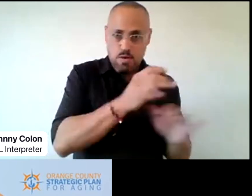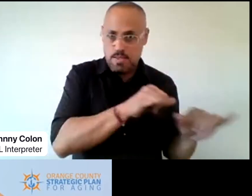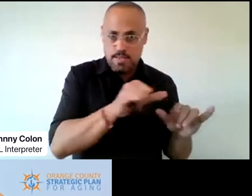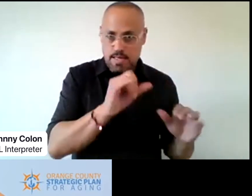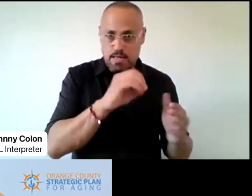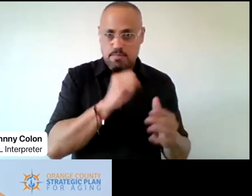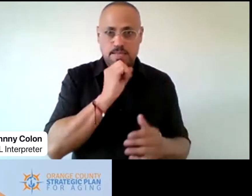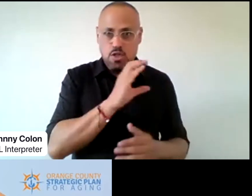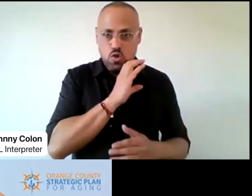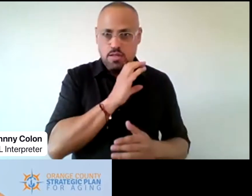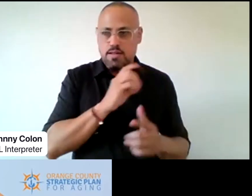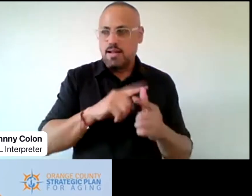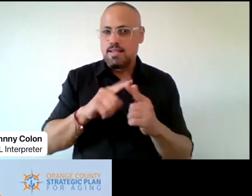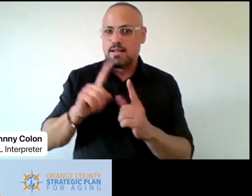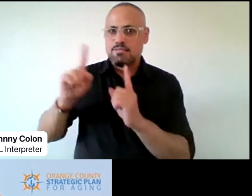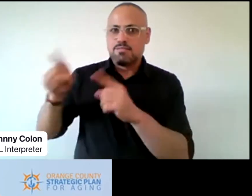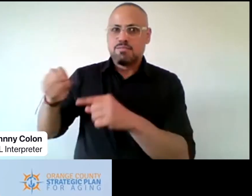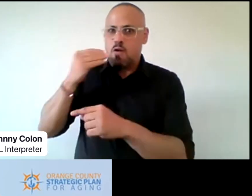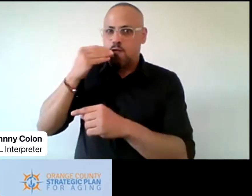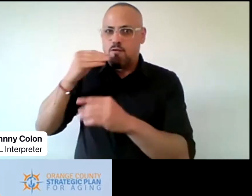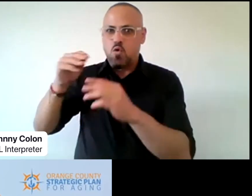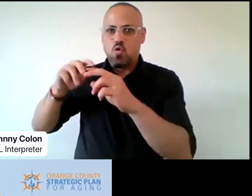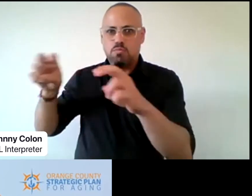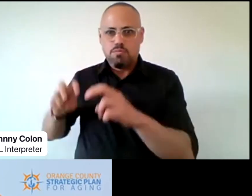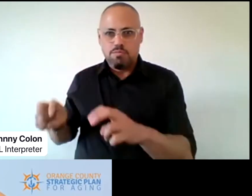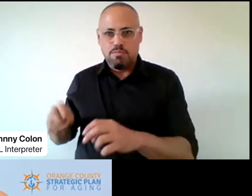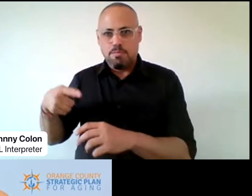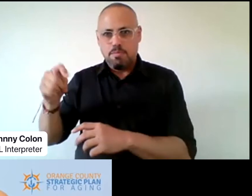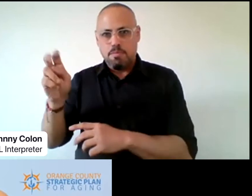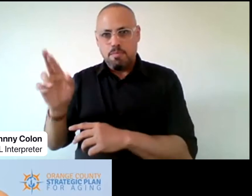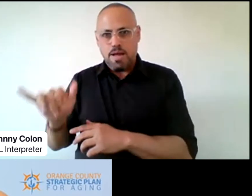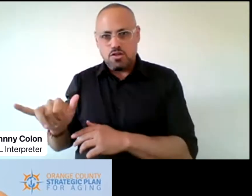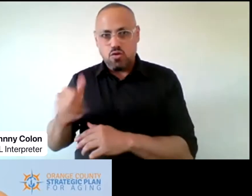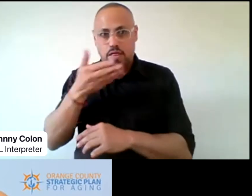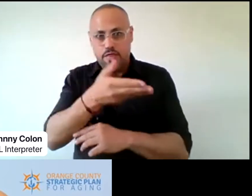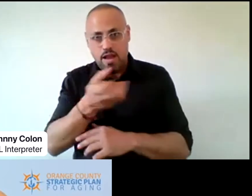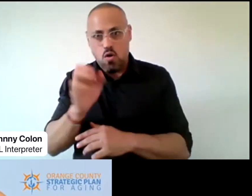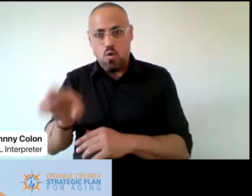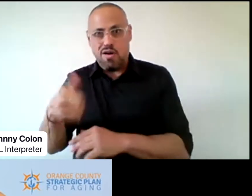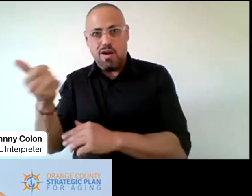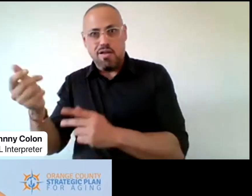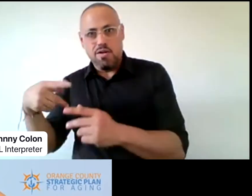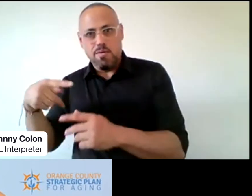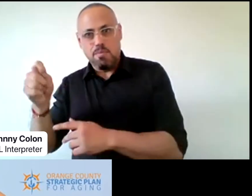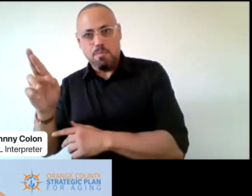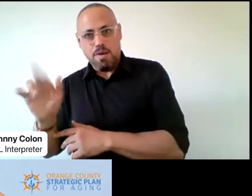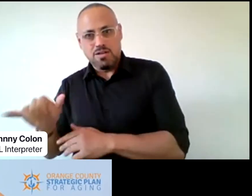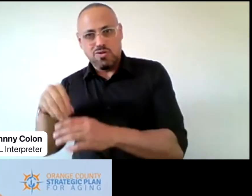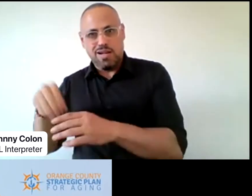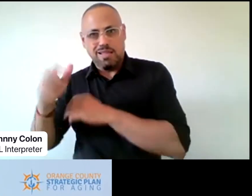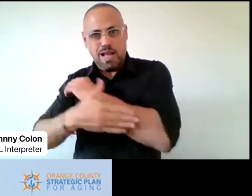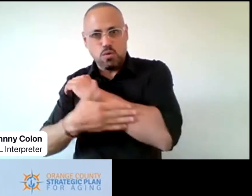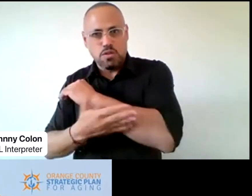then going to a food pantry that's either distributed at that senior center or through another one of the pantry affiliates in the county.